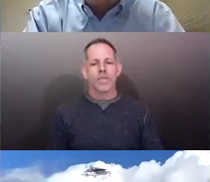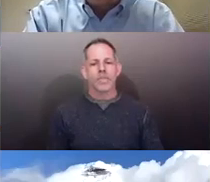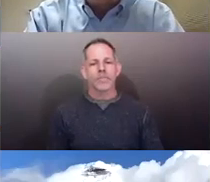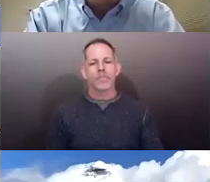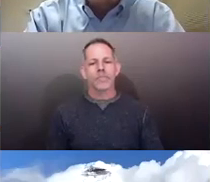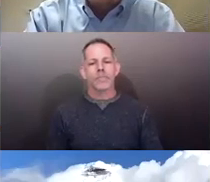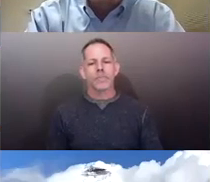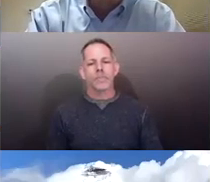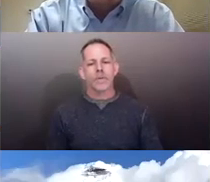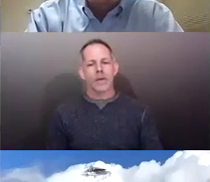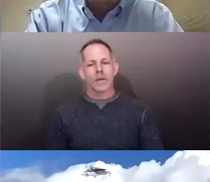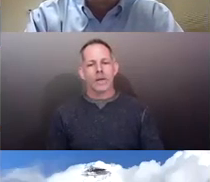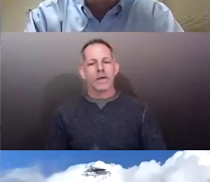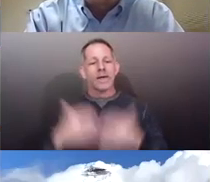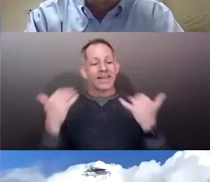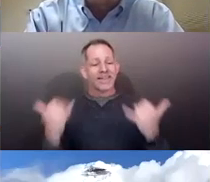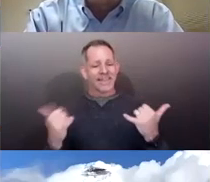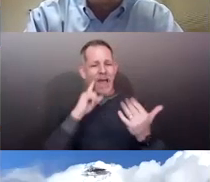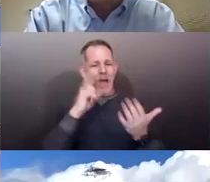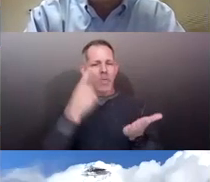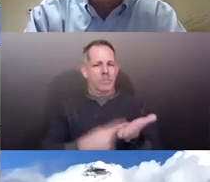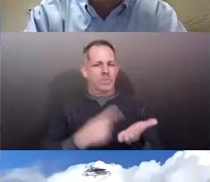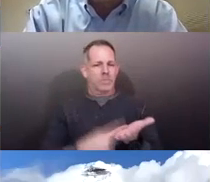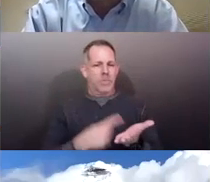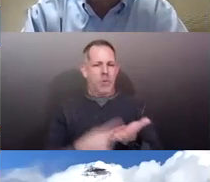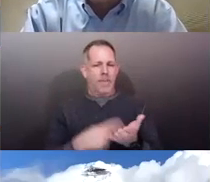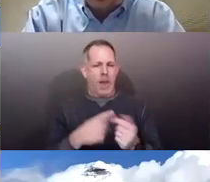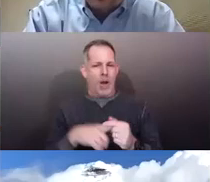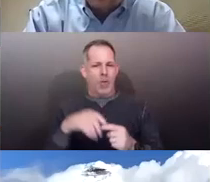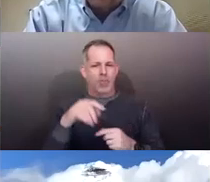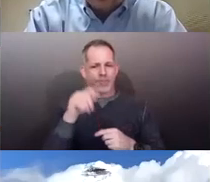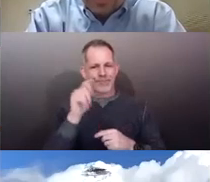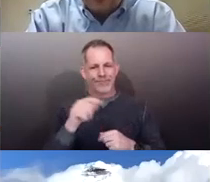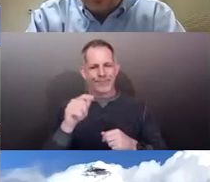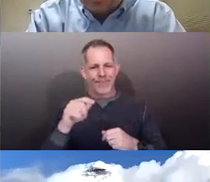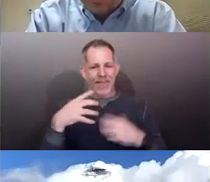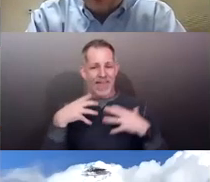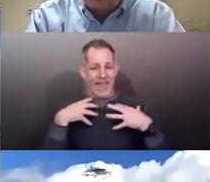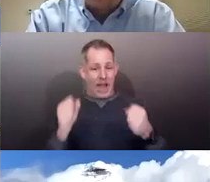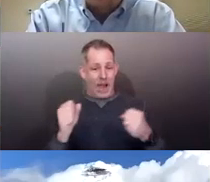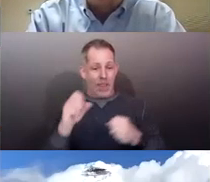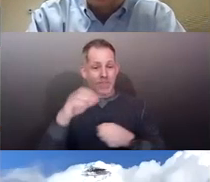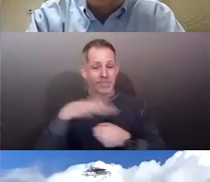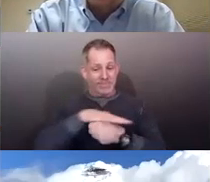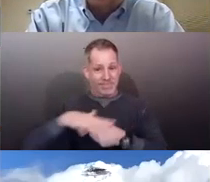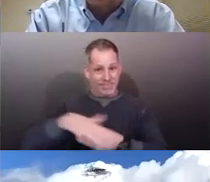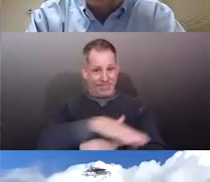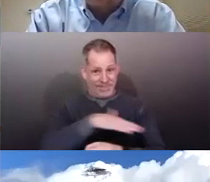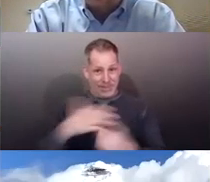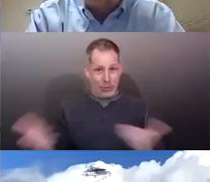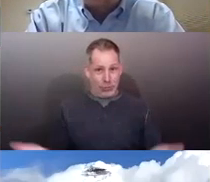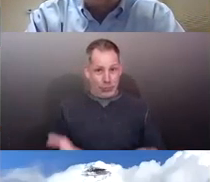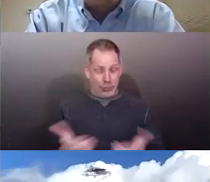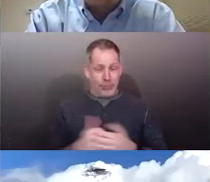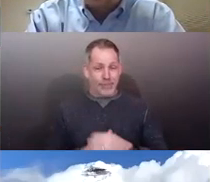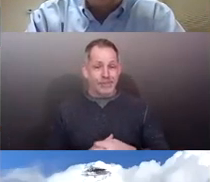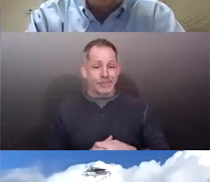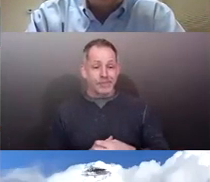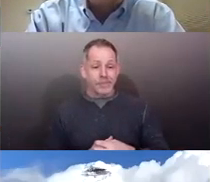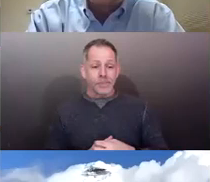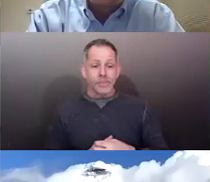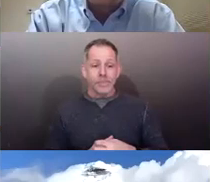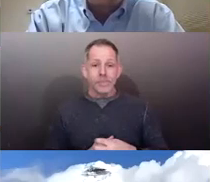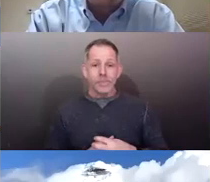we get going, though, we recently changed our website. We think for the better, but change is always